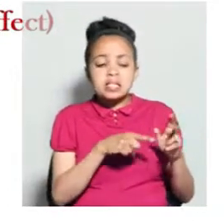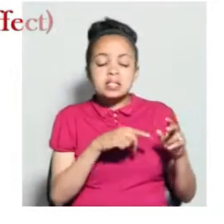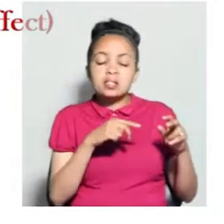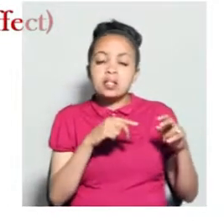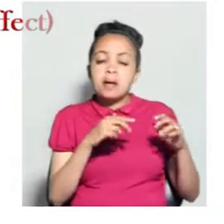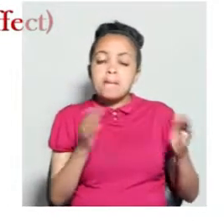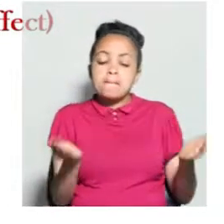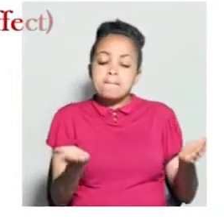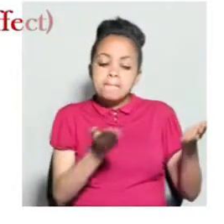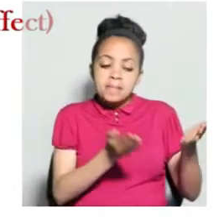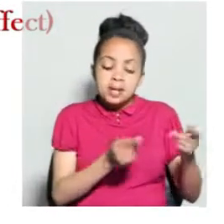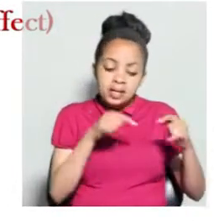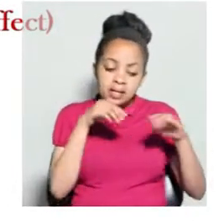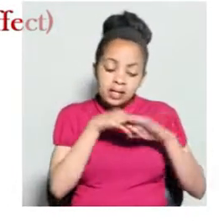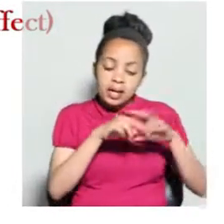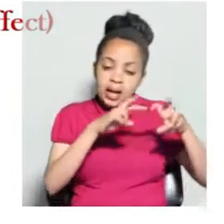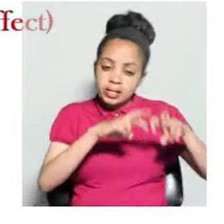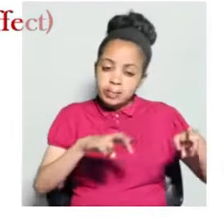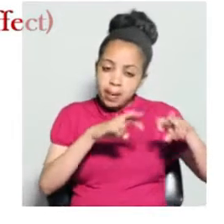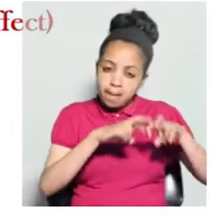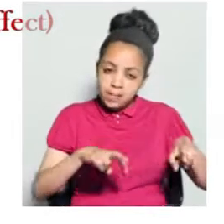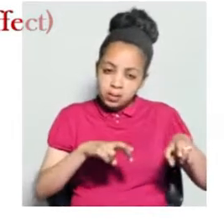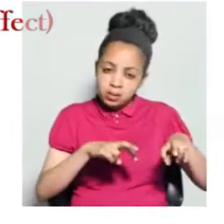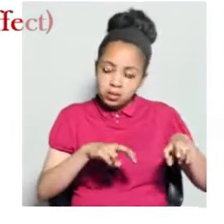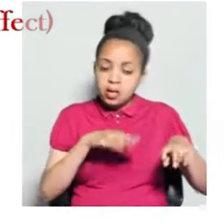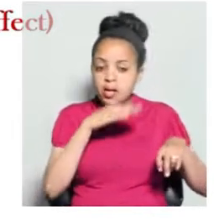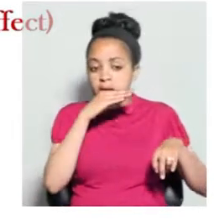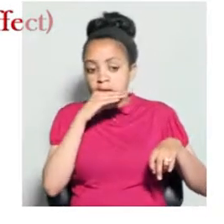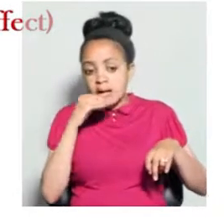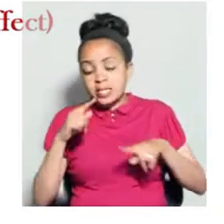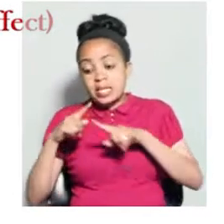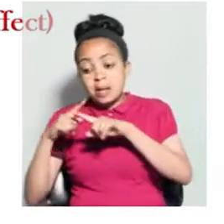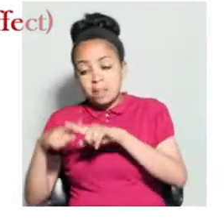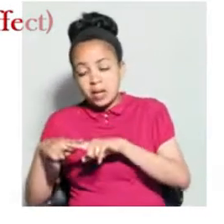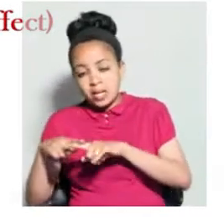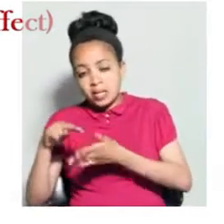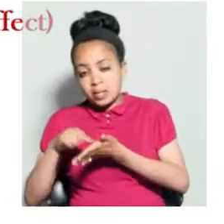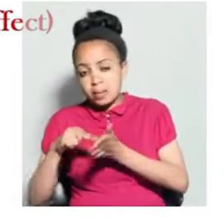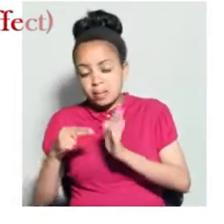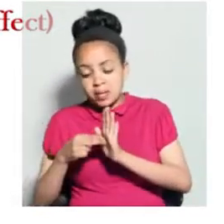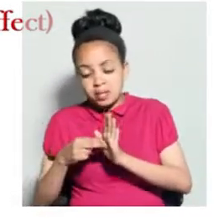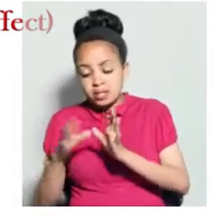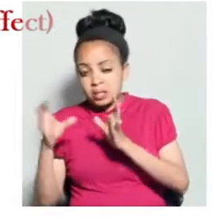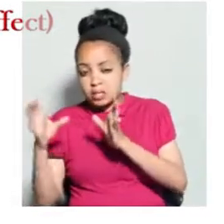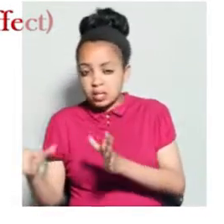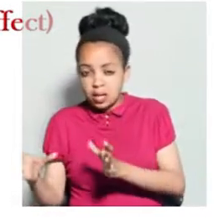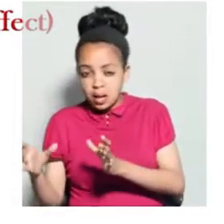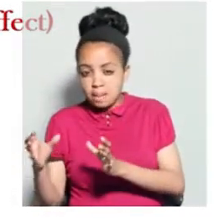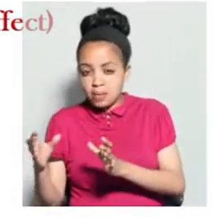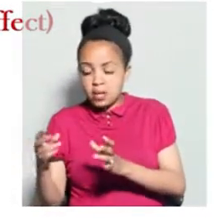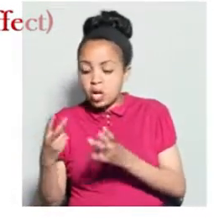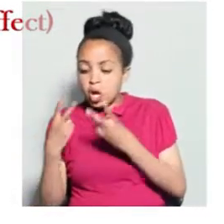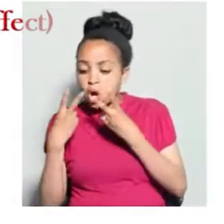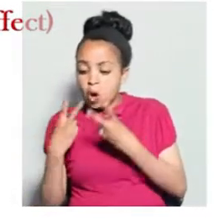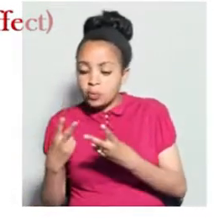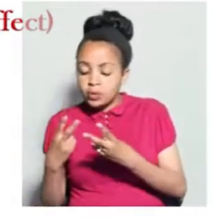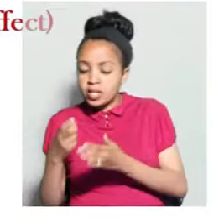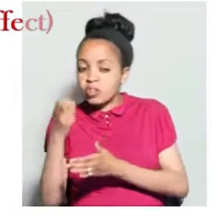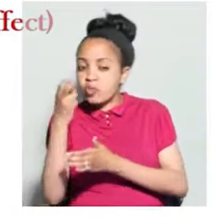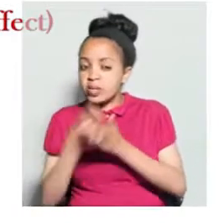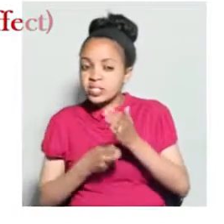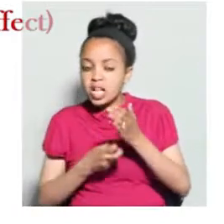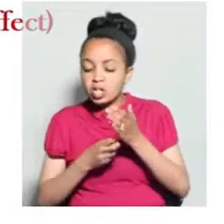be bring under experimentation. And the dependent variable is a variable that can be obtained as a result